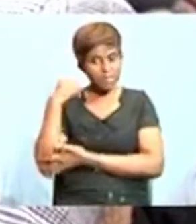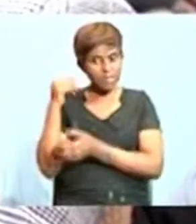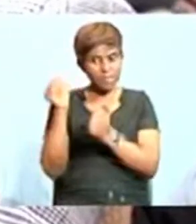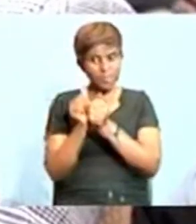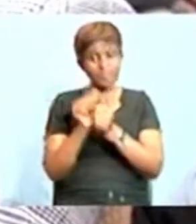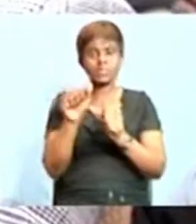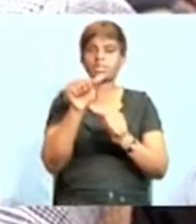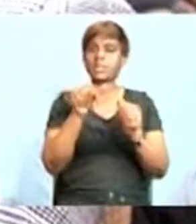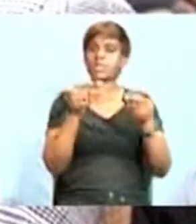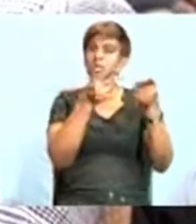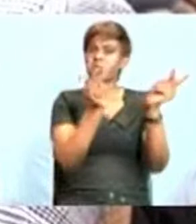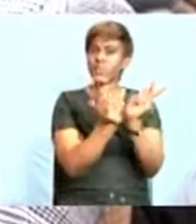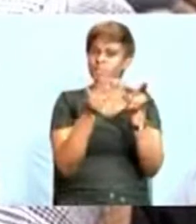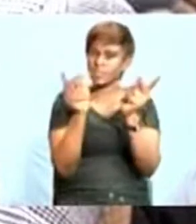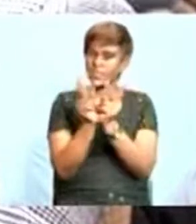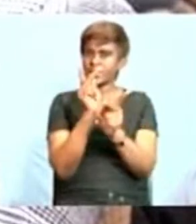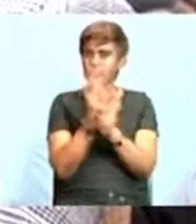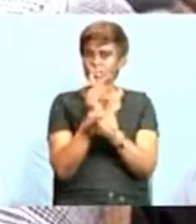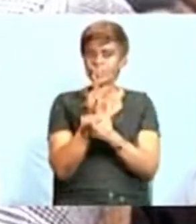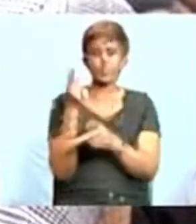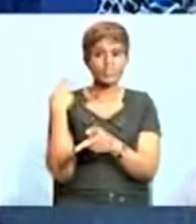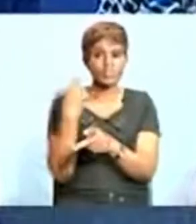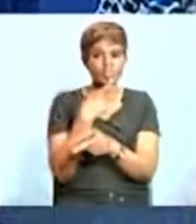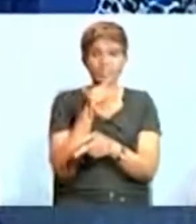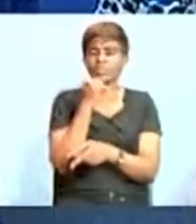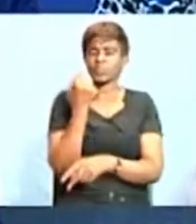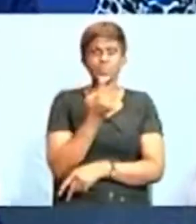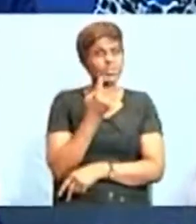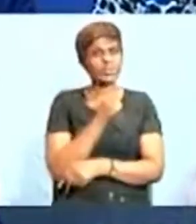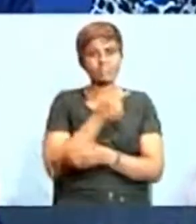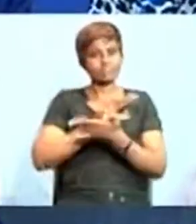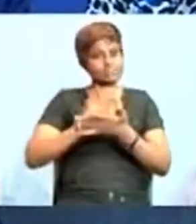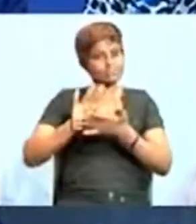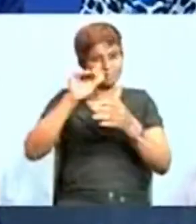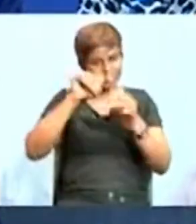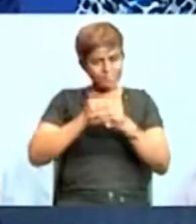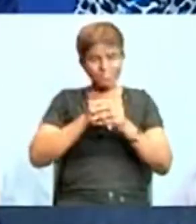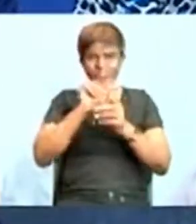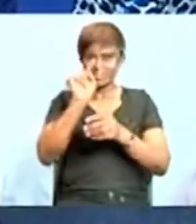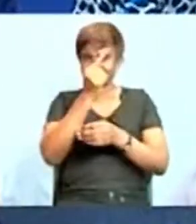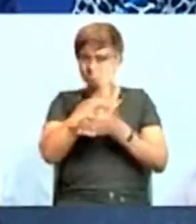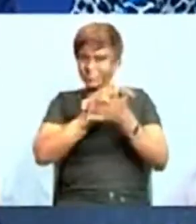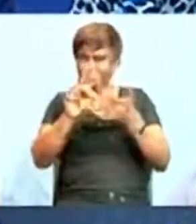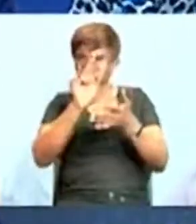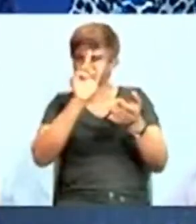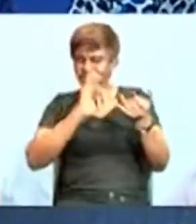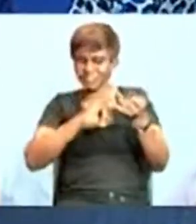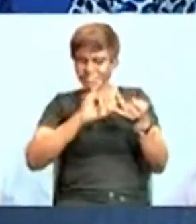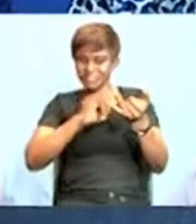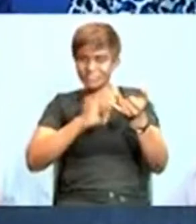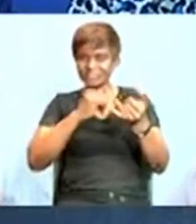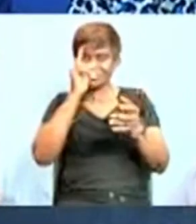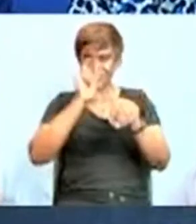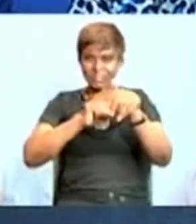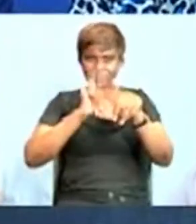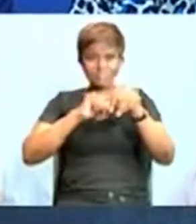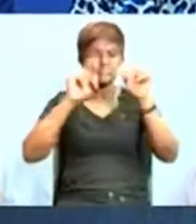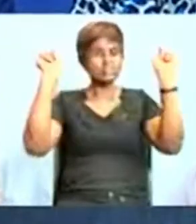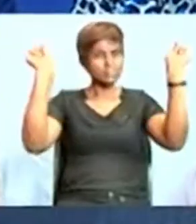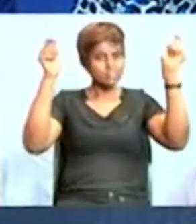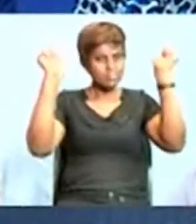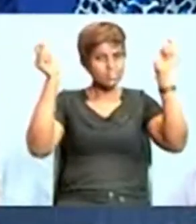general surroundings. Parliament must not only be clean in the first week of September during the